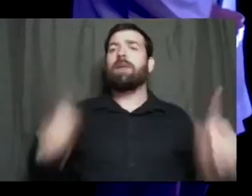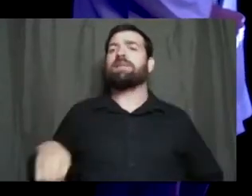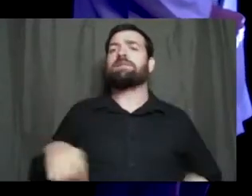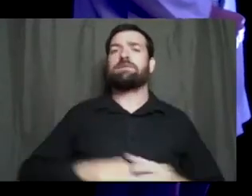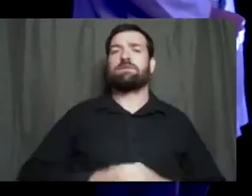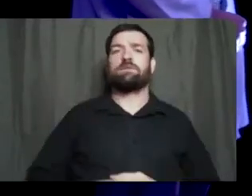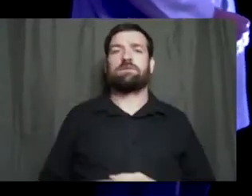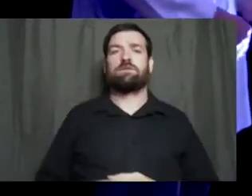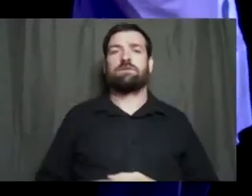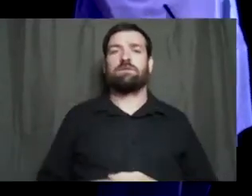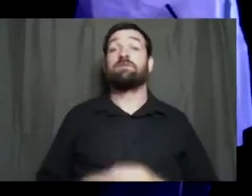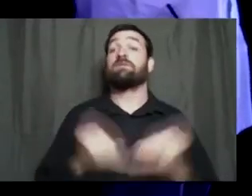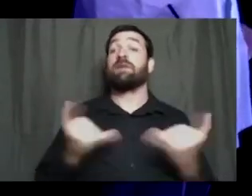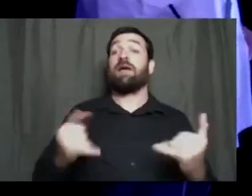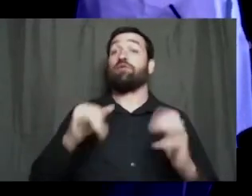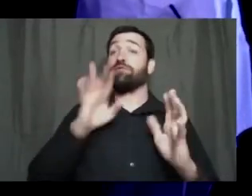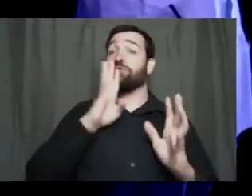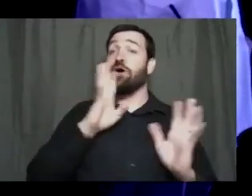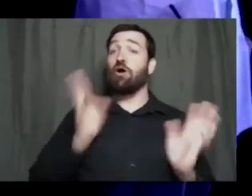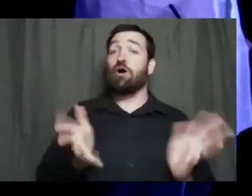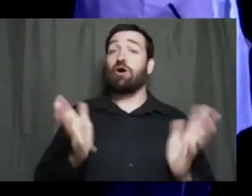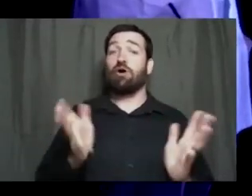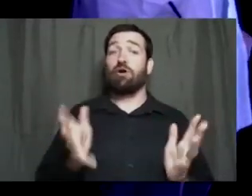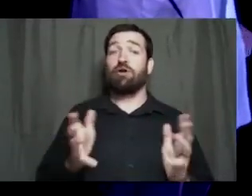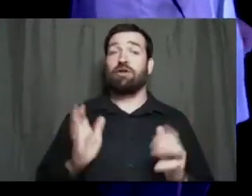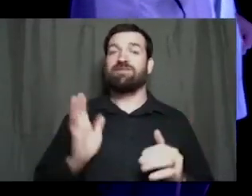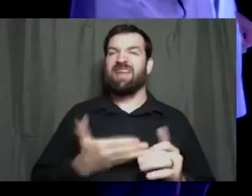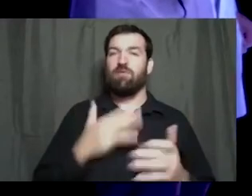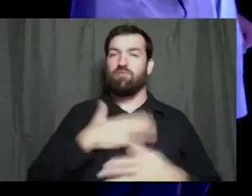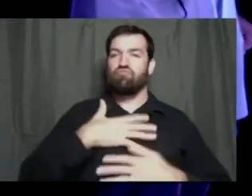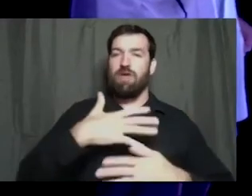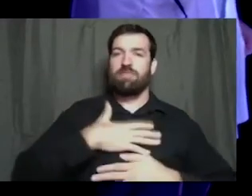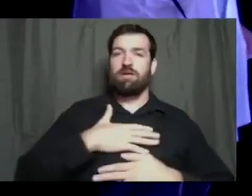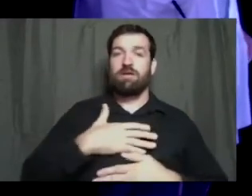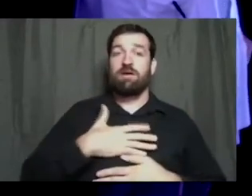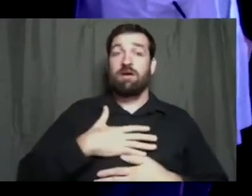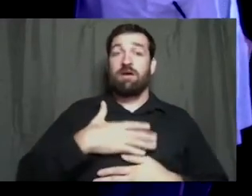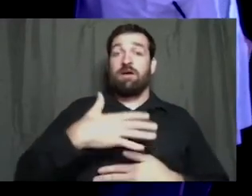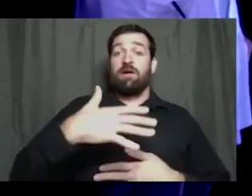Now we talk. There's our breath. We take a deep breath.